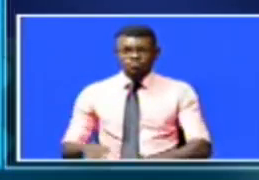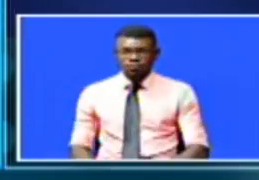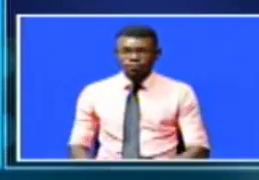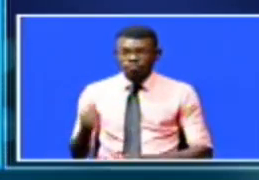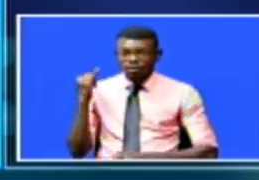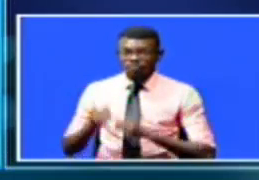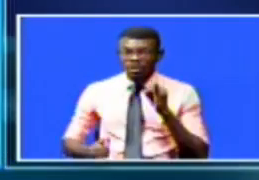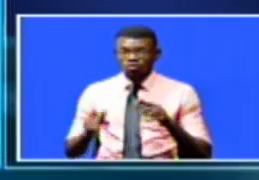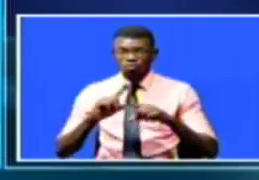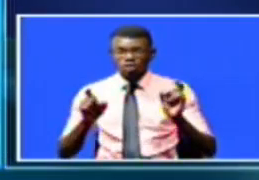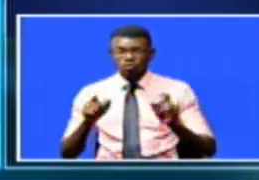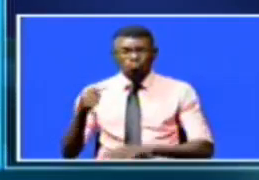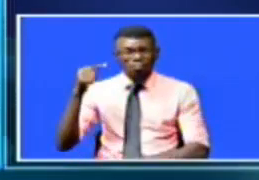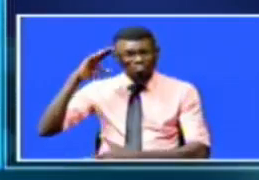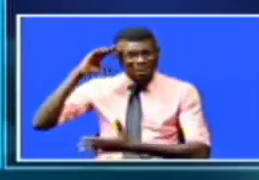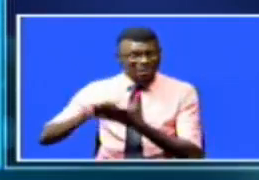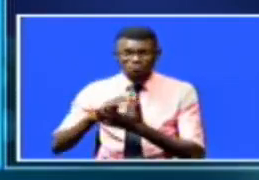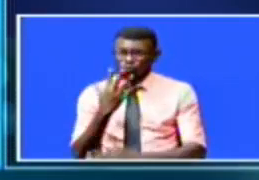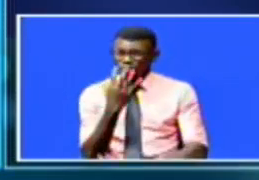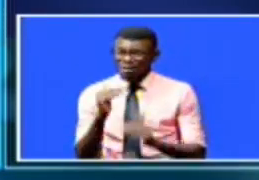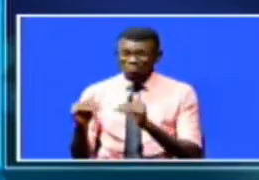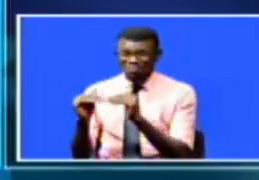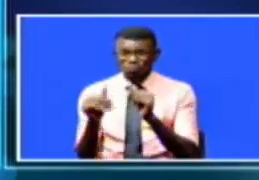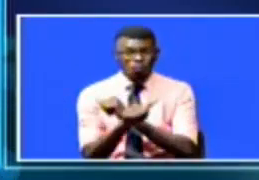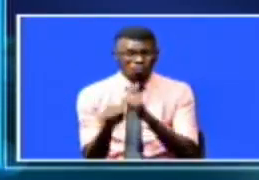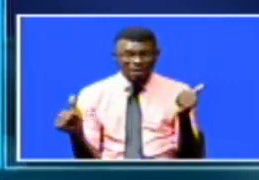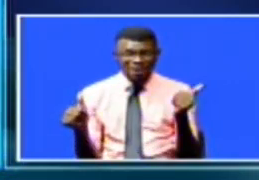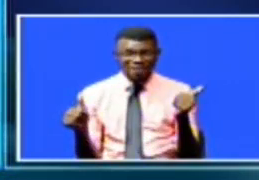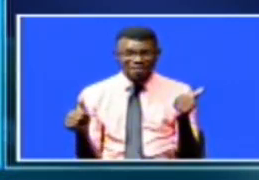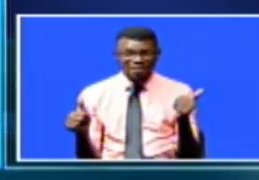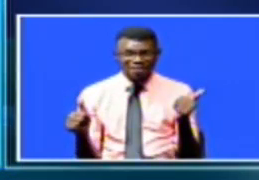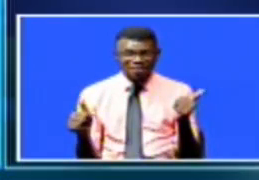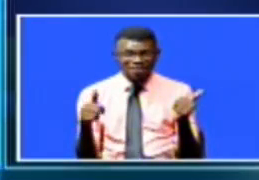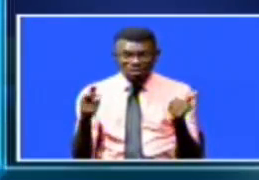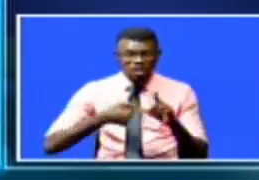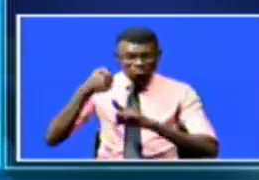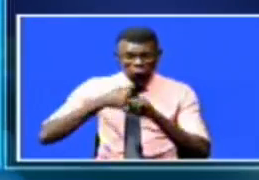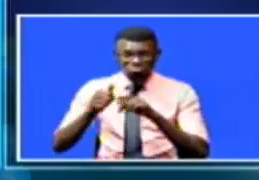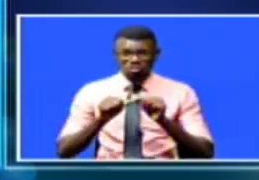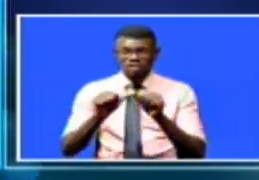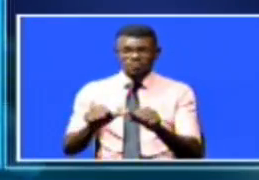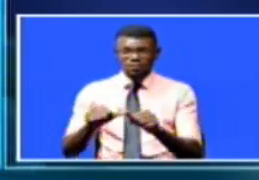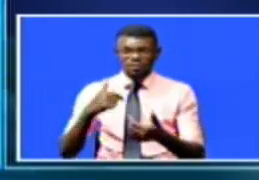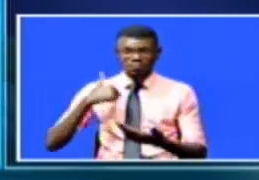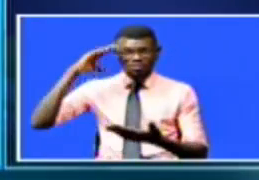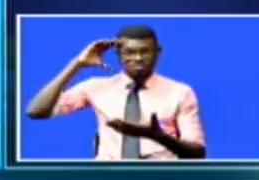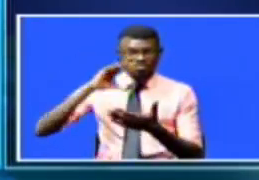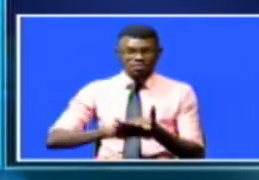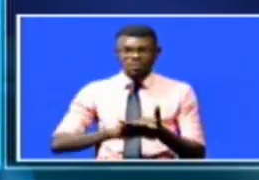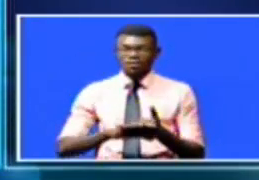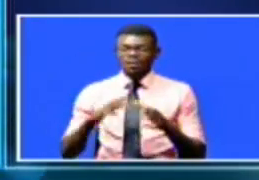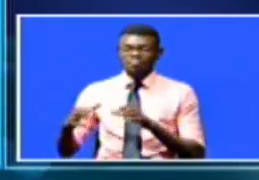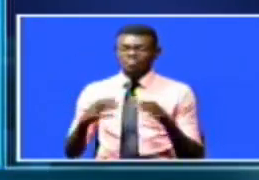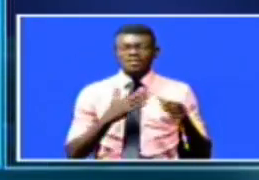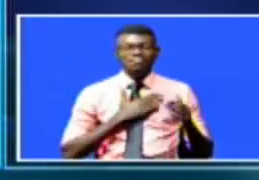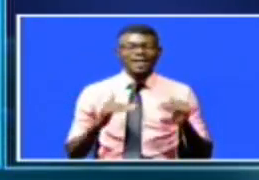your party is a democratic party, and how far are you willing to fight for this? I believe that my party is a democratic party.